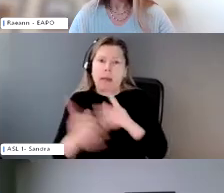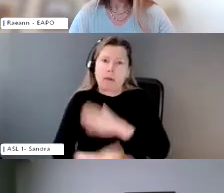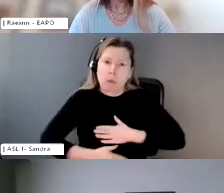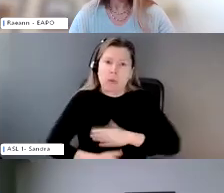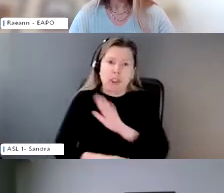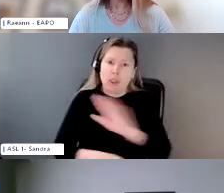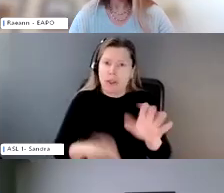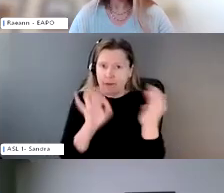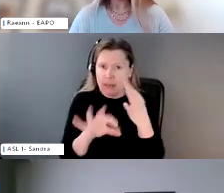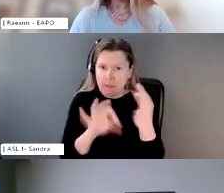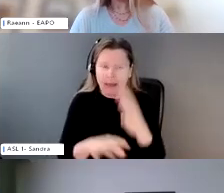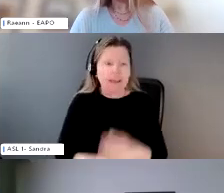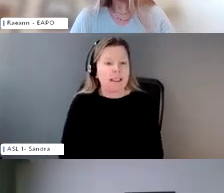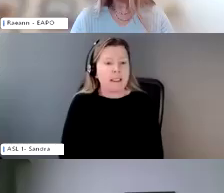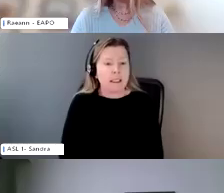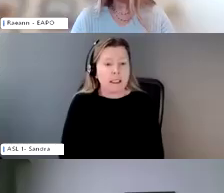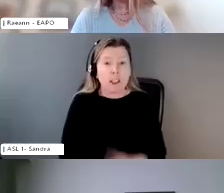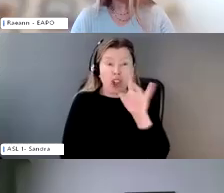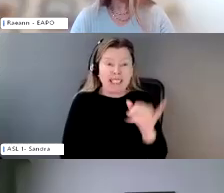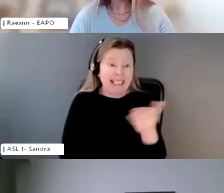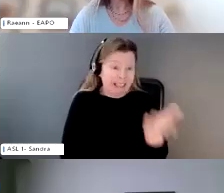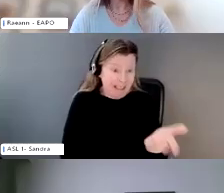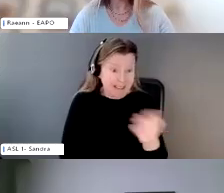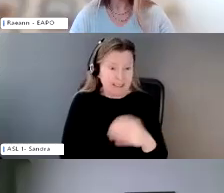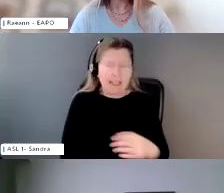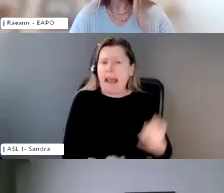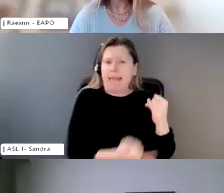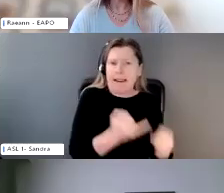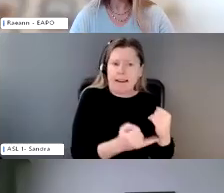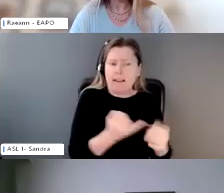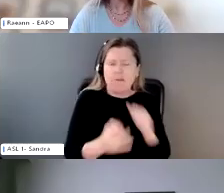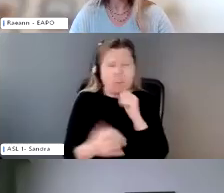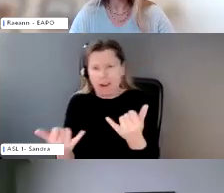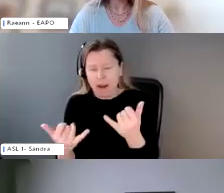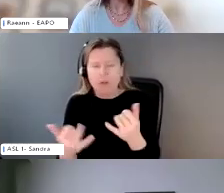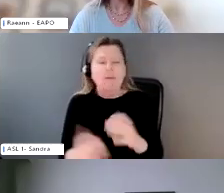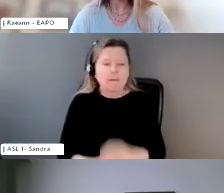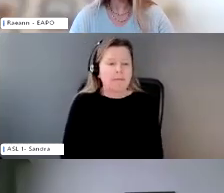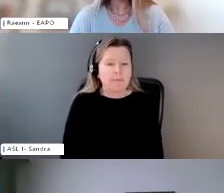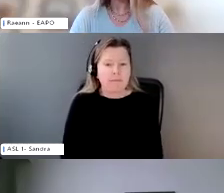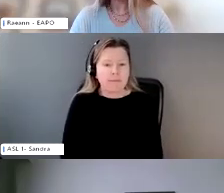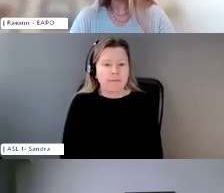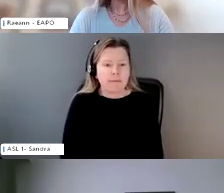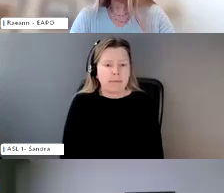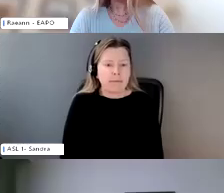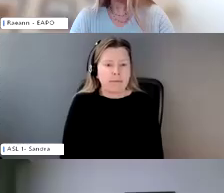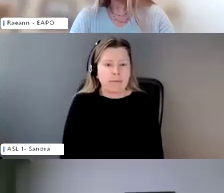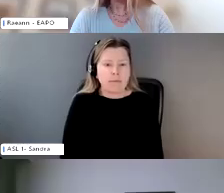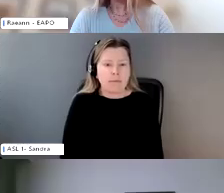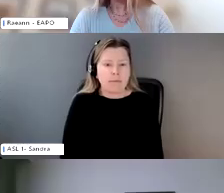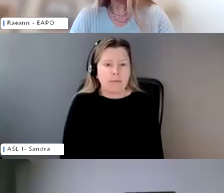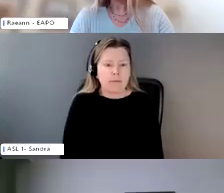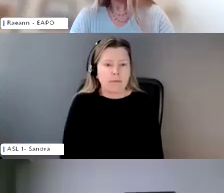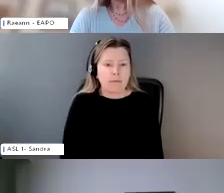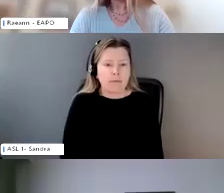And it will look like this as at the end of the session, just so you know. Just if you have a phone handy, you might want to grab it if you don't